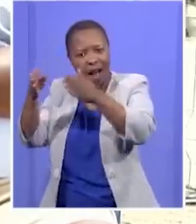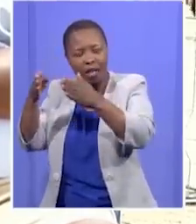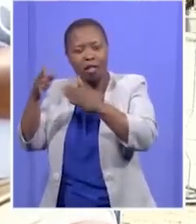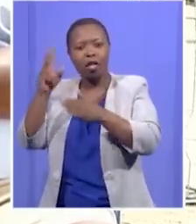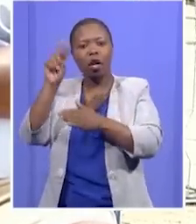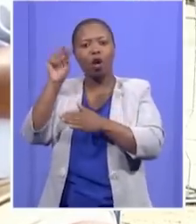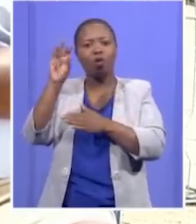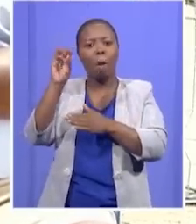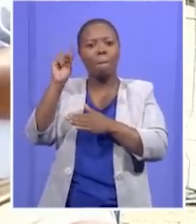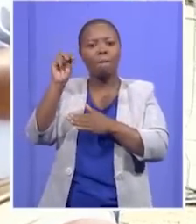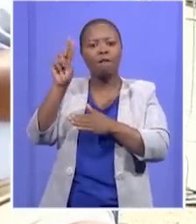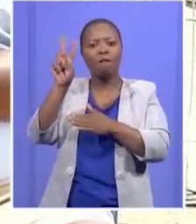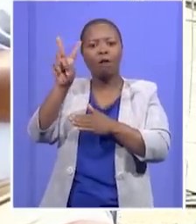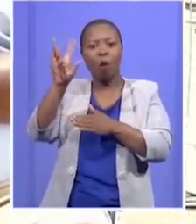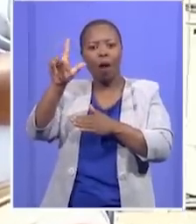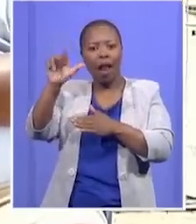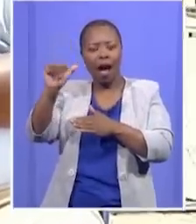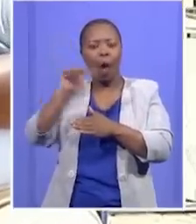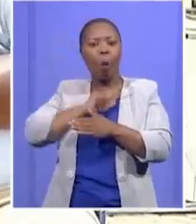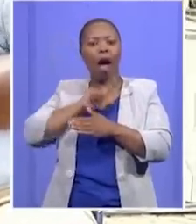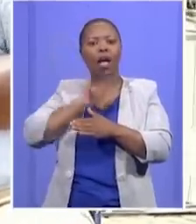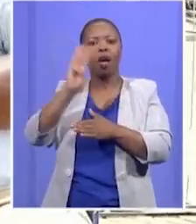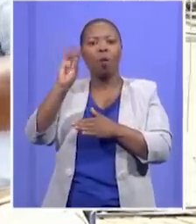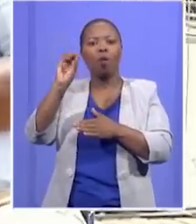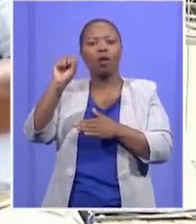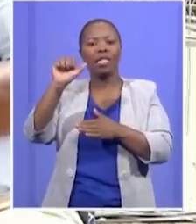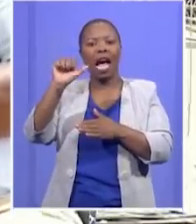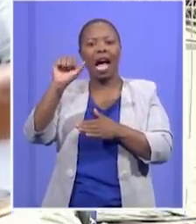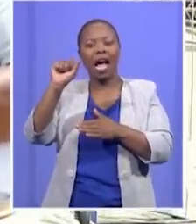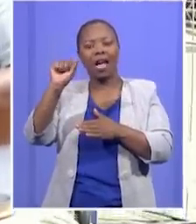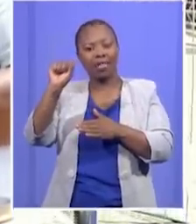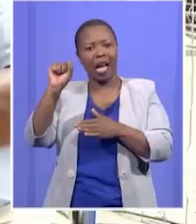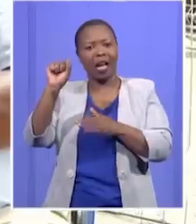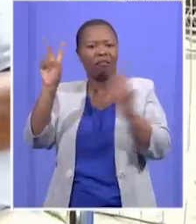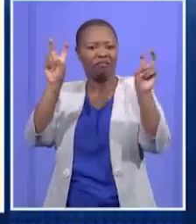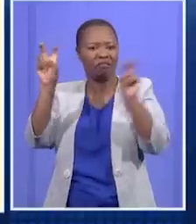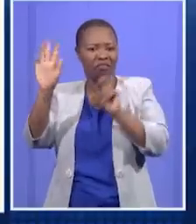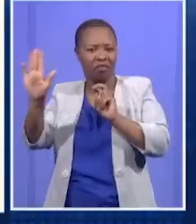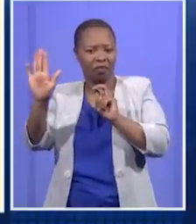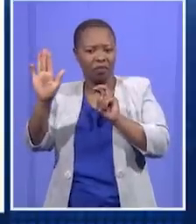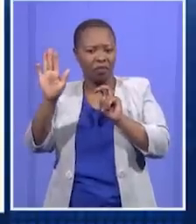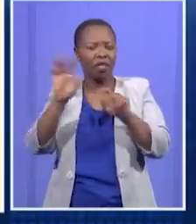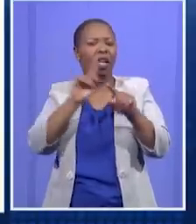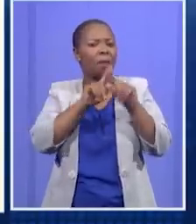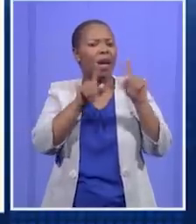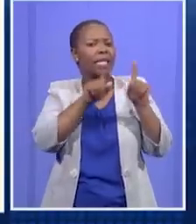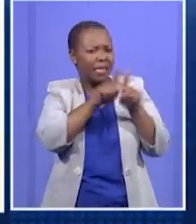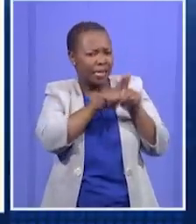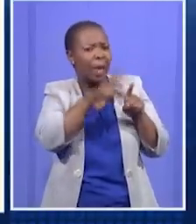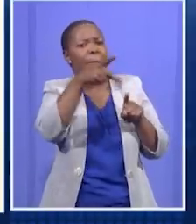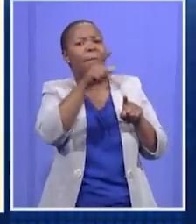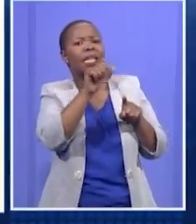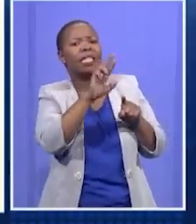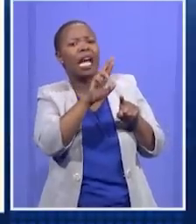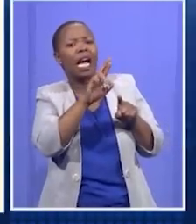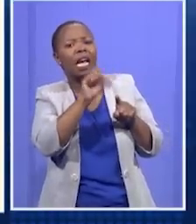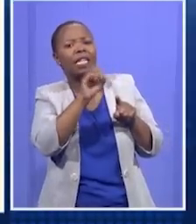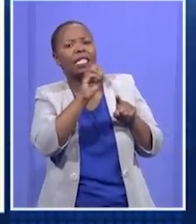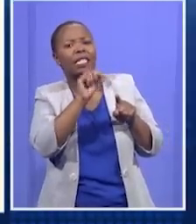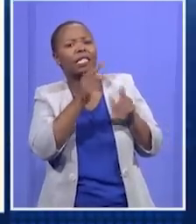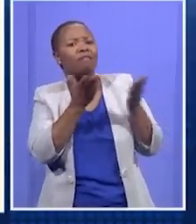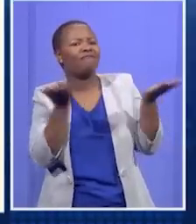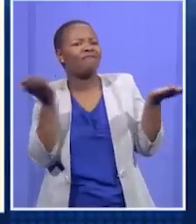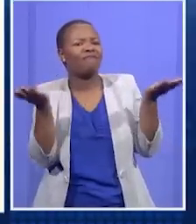of Musasa, but one should equally be looking at Jonathan Peterson. So for me, that says, you know,